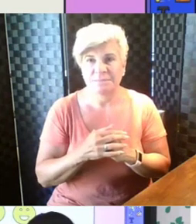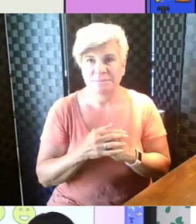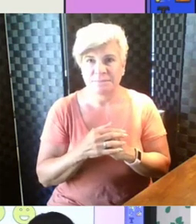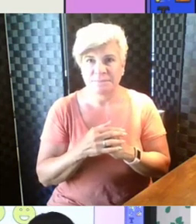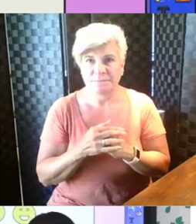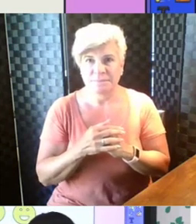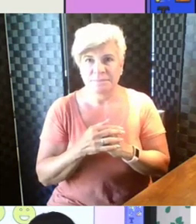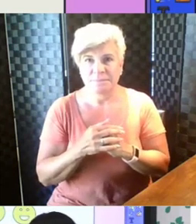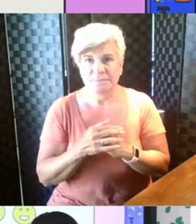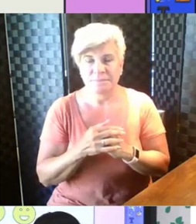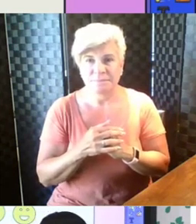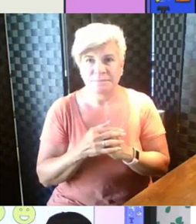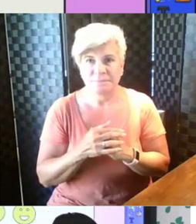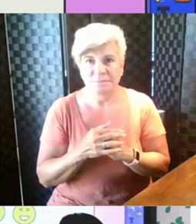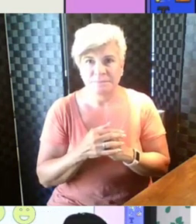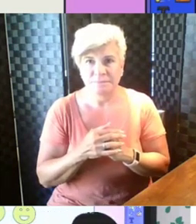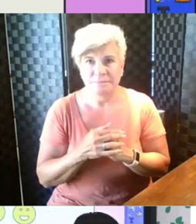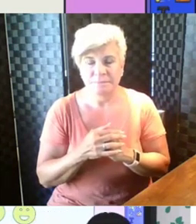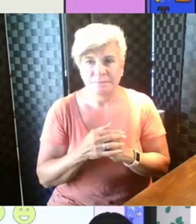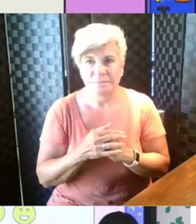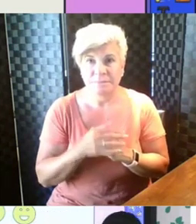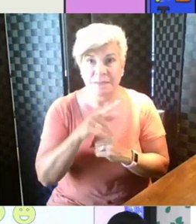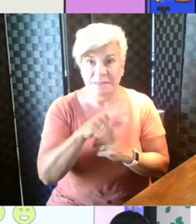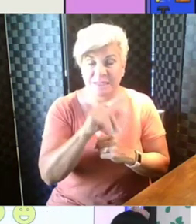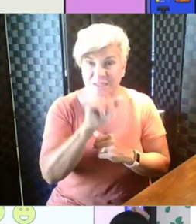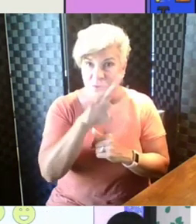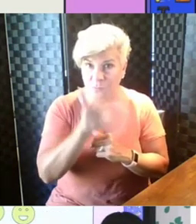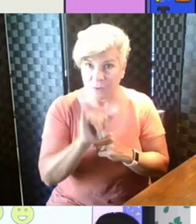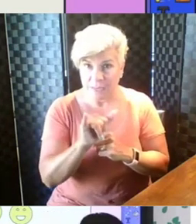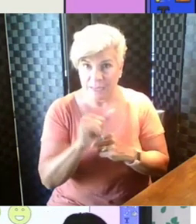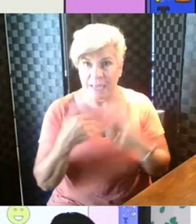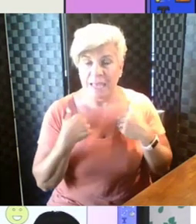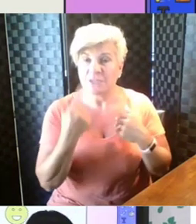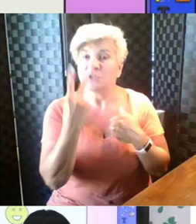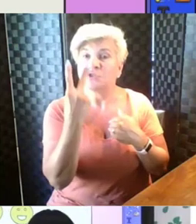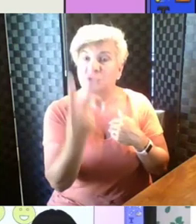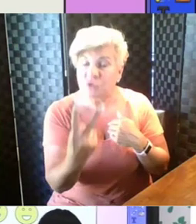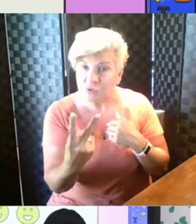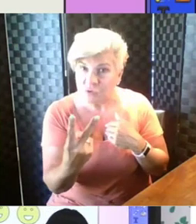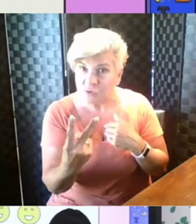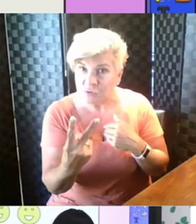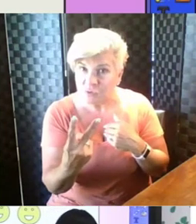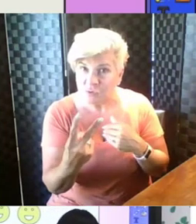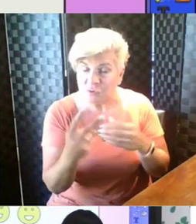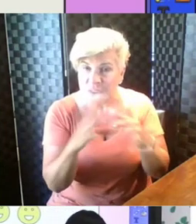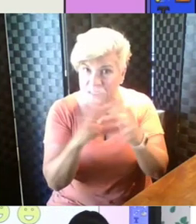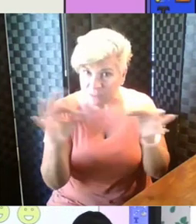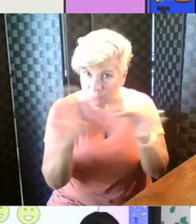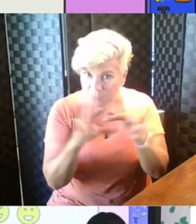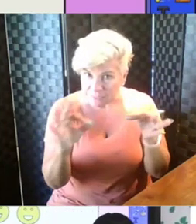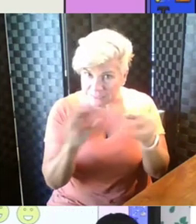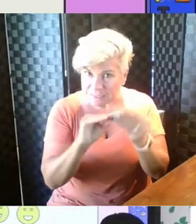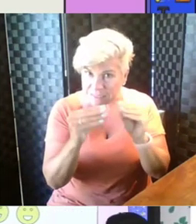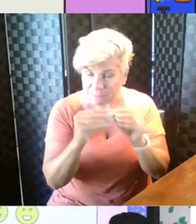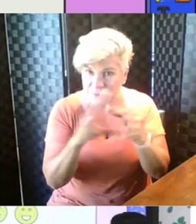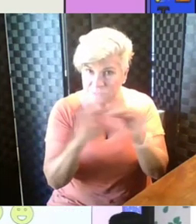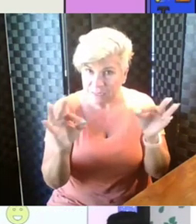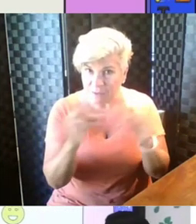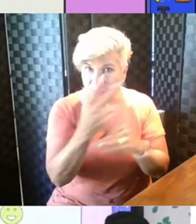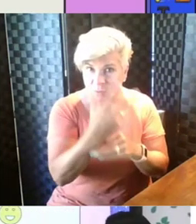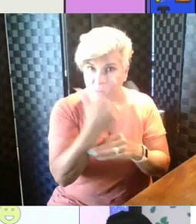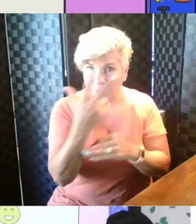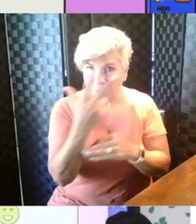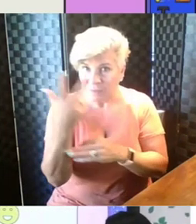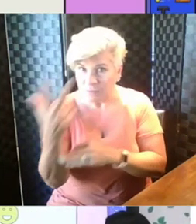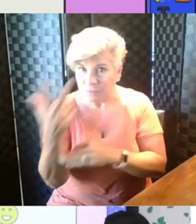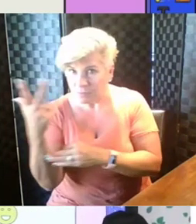15. So this array has two equations. 3 plus